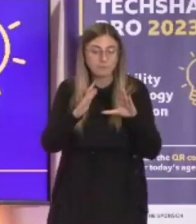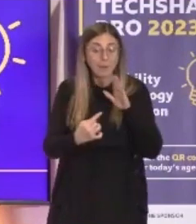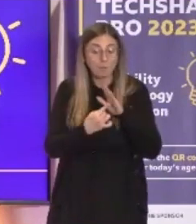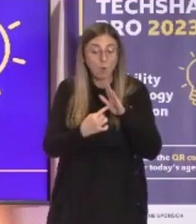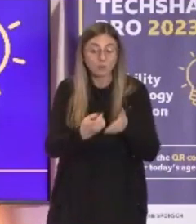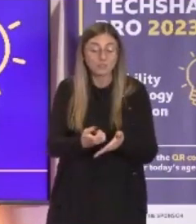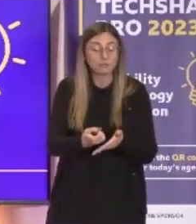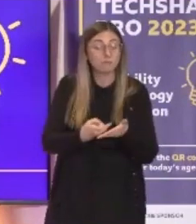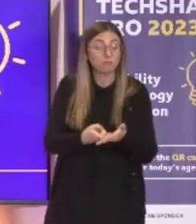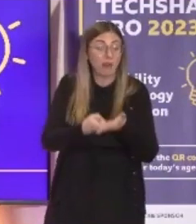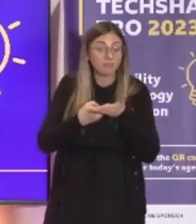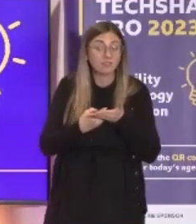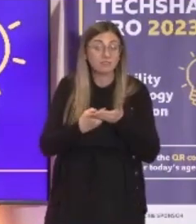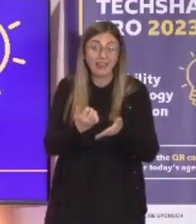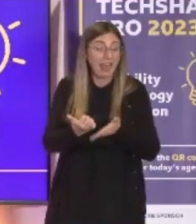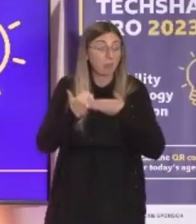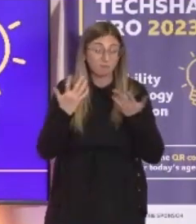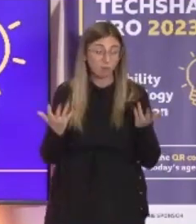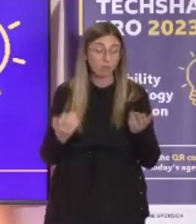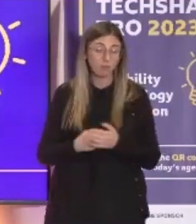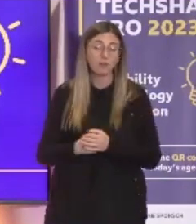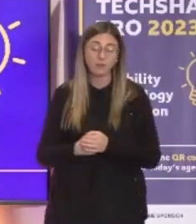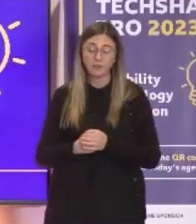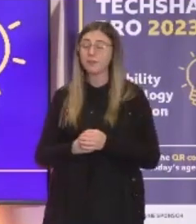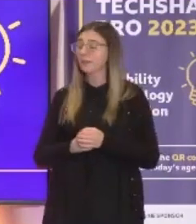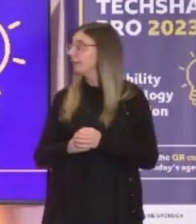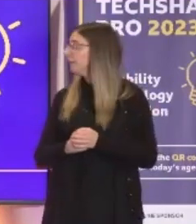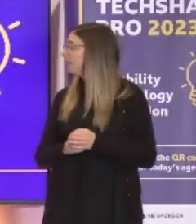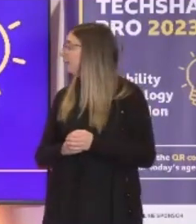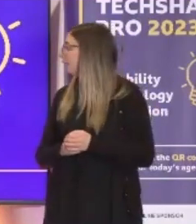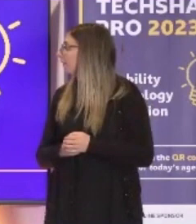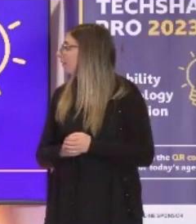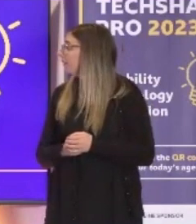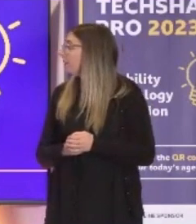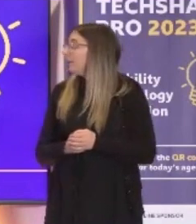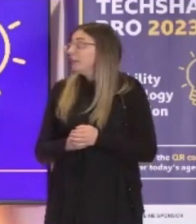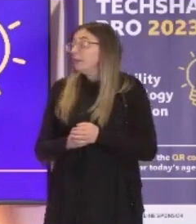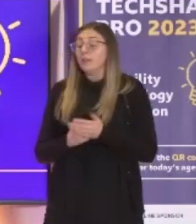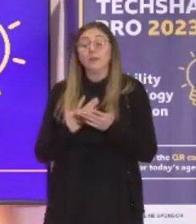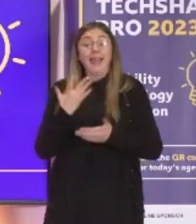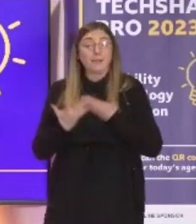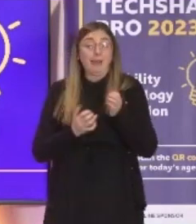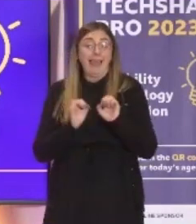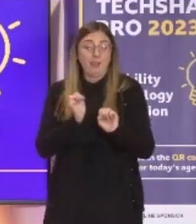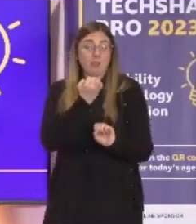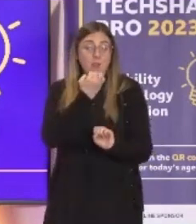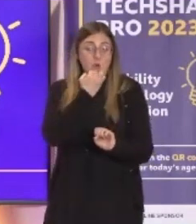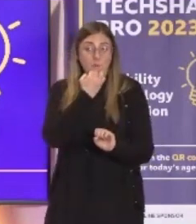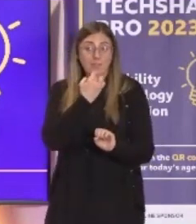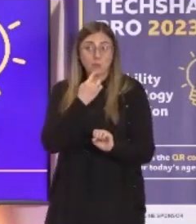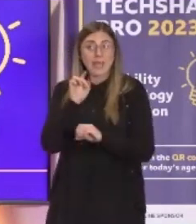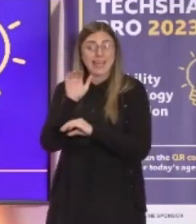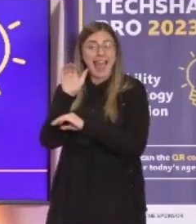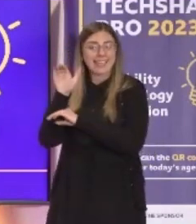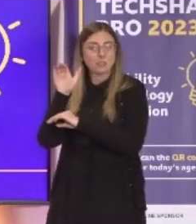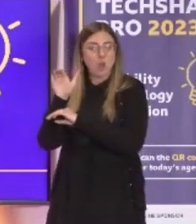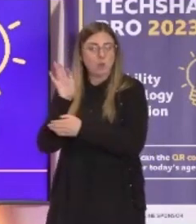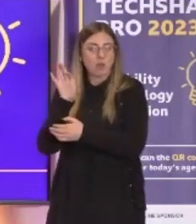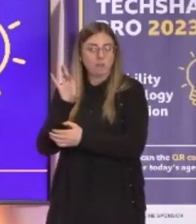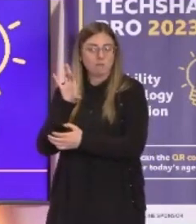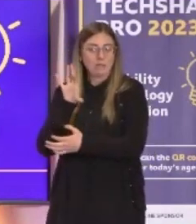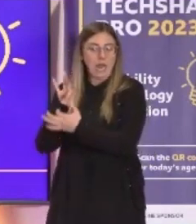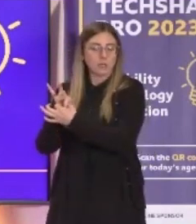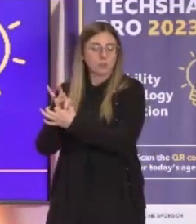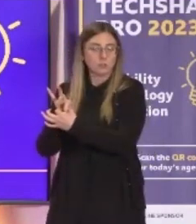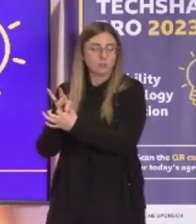helpful. Yeah, fantastic. And you talked about the numbers. You mentioned external connections. I'm